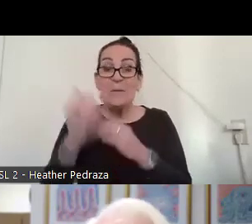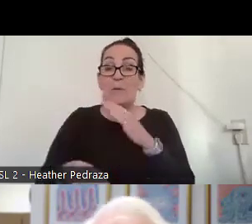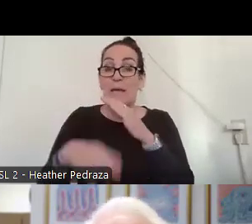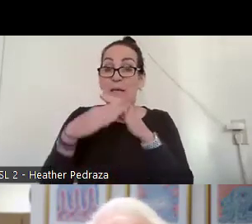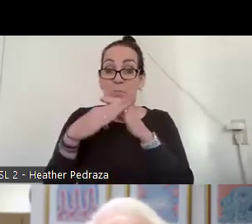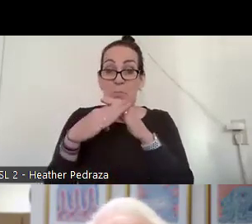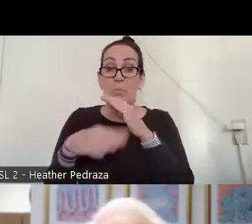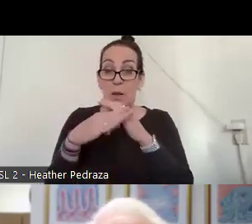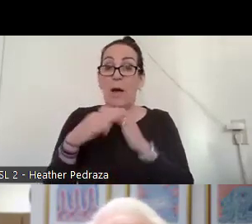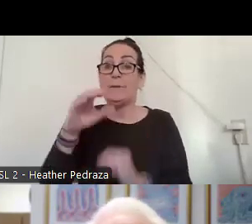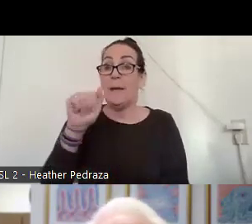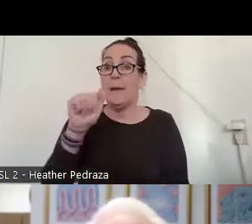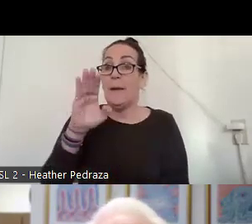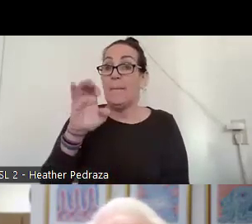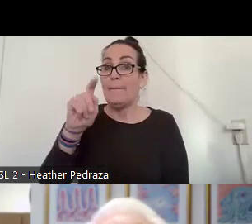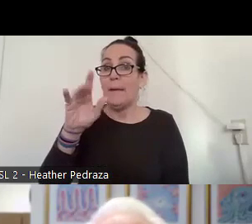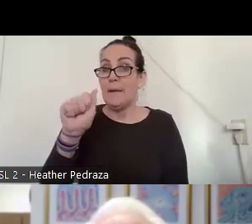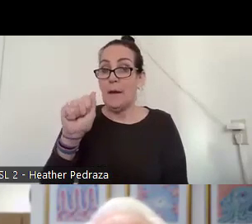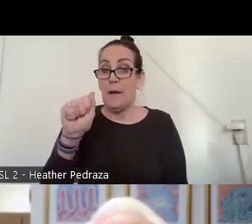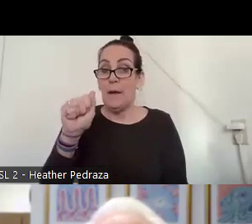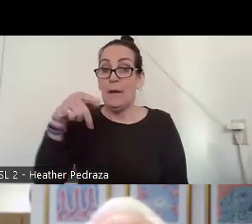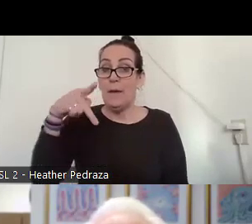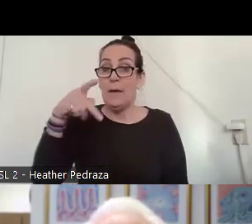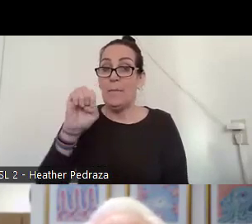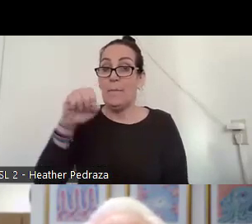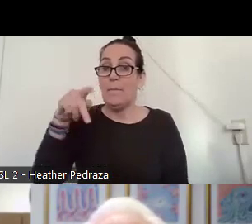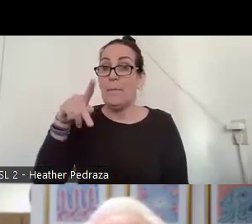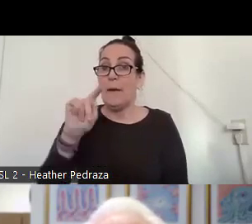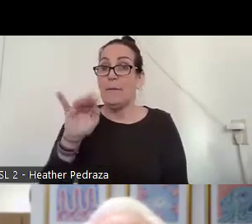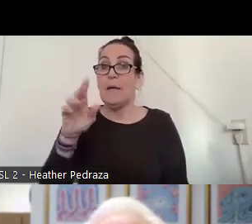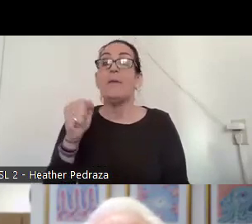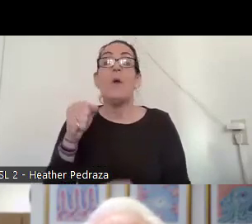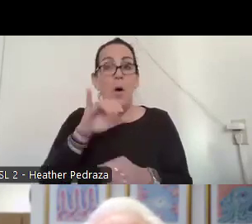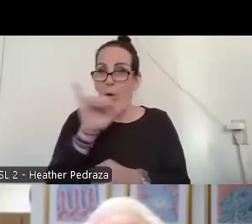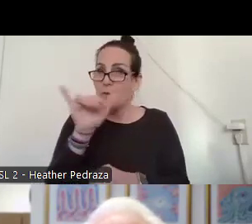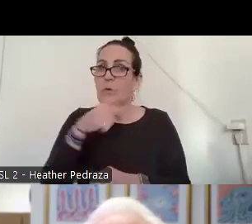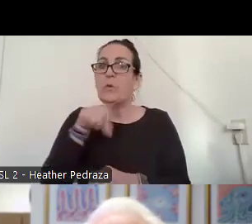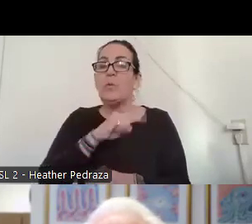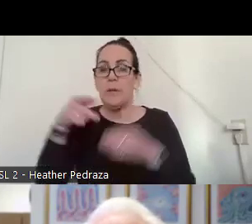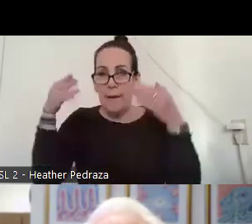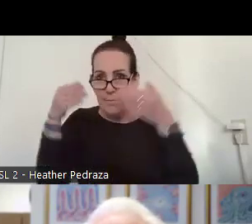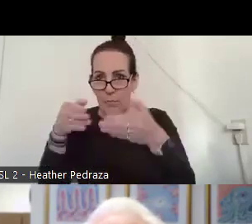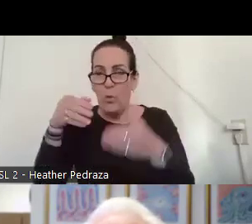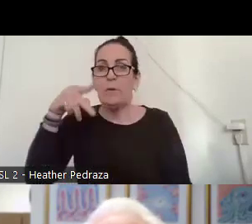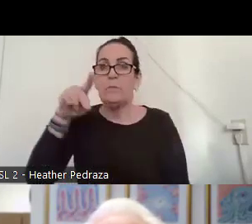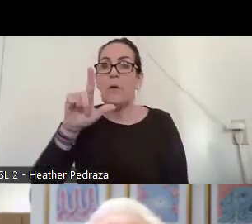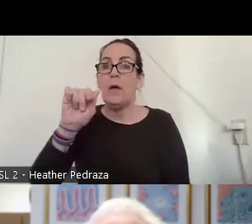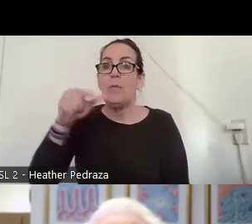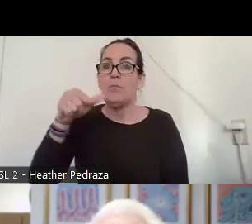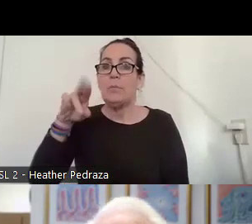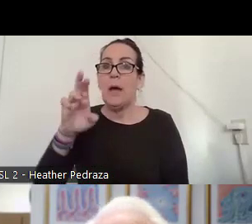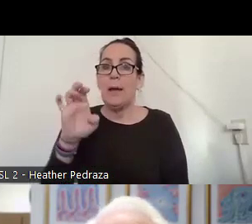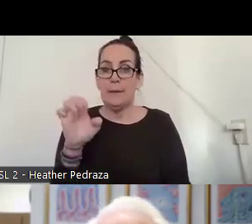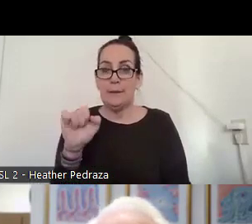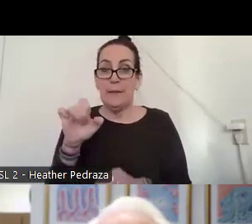Another approach is targeting the plaque and the protofibril, and that's where the donanemab and lecanemab come in.